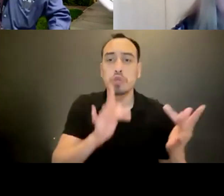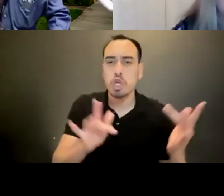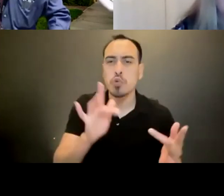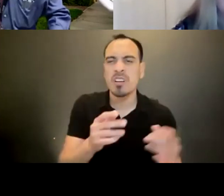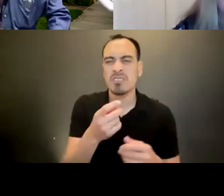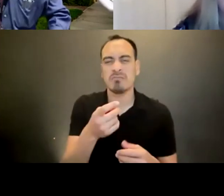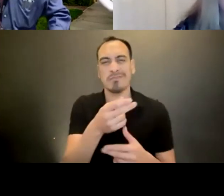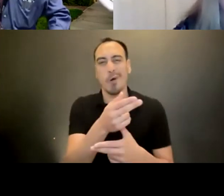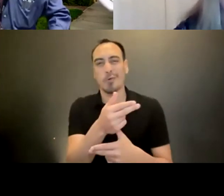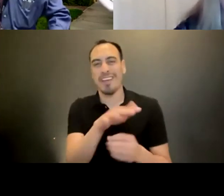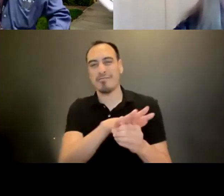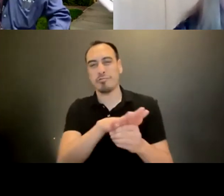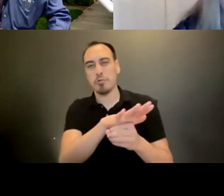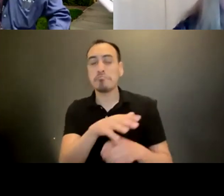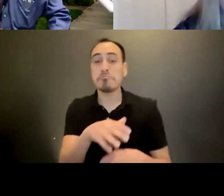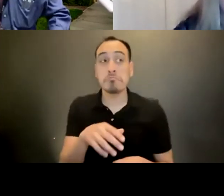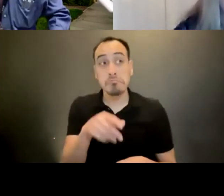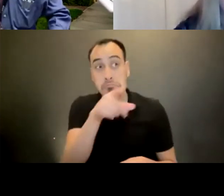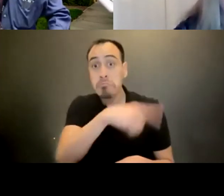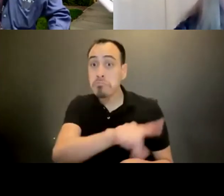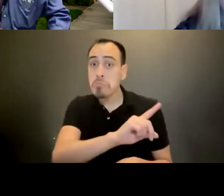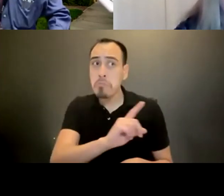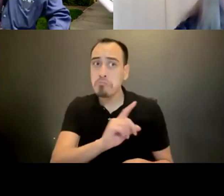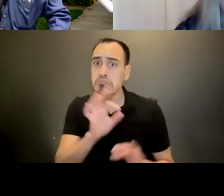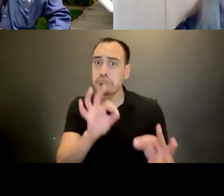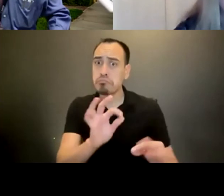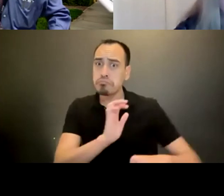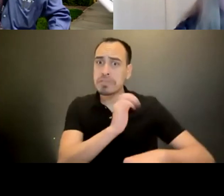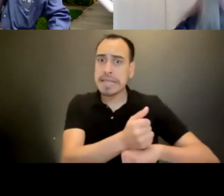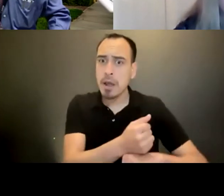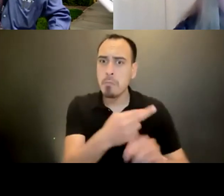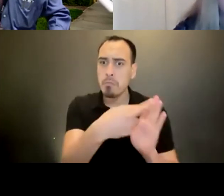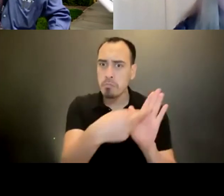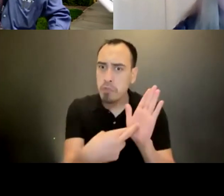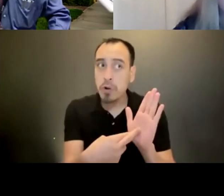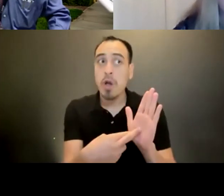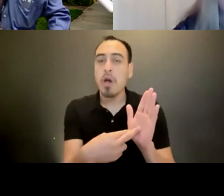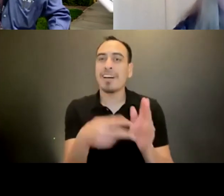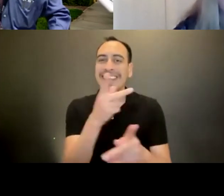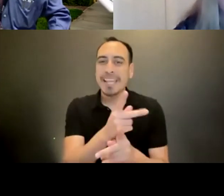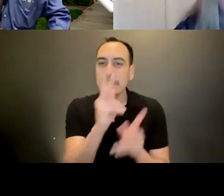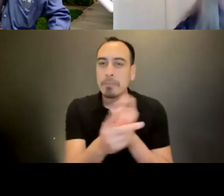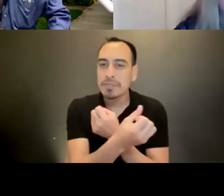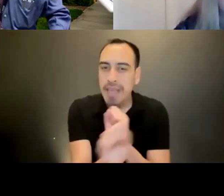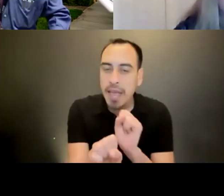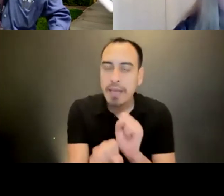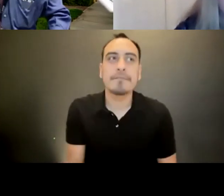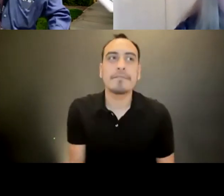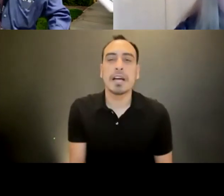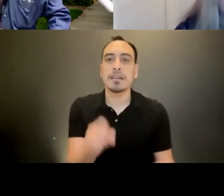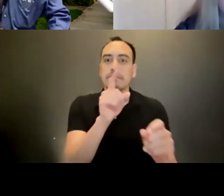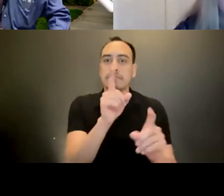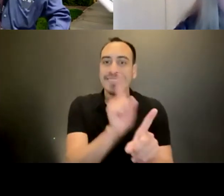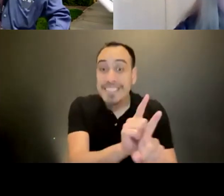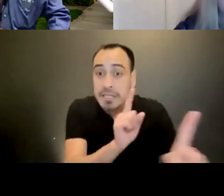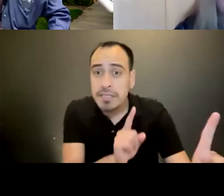great job in putting together protocols to keep people safe with the social distancing, with